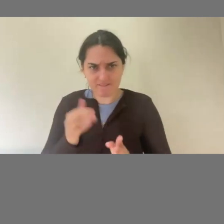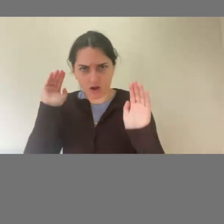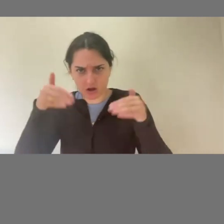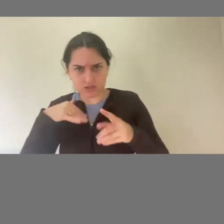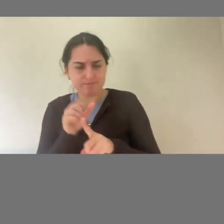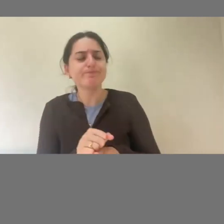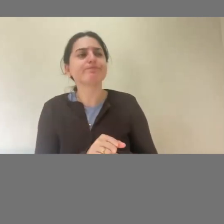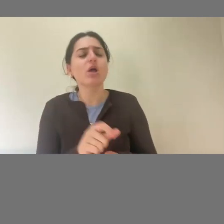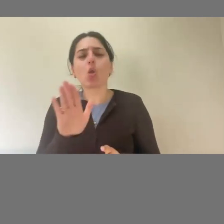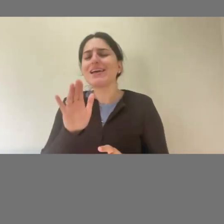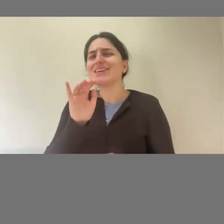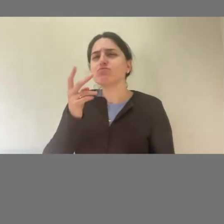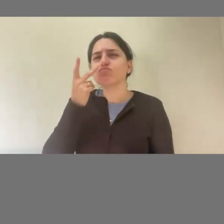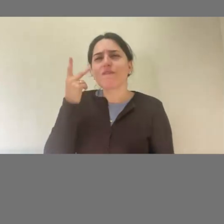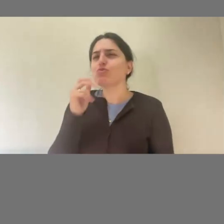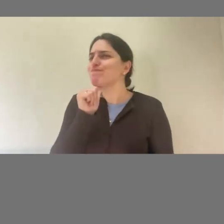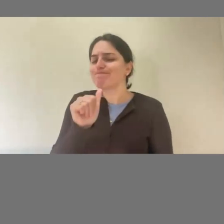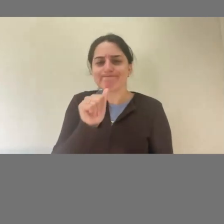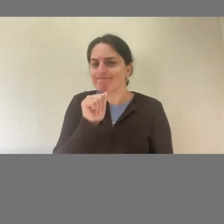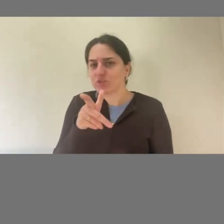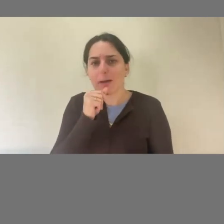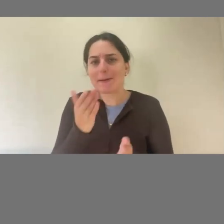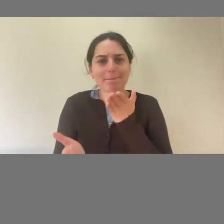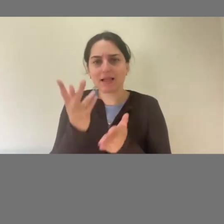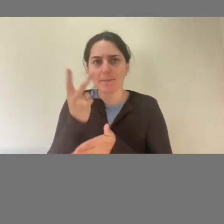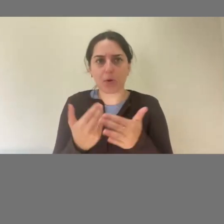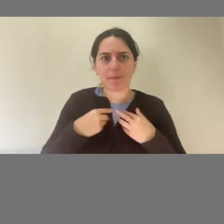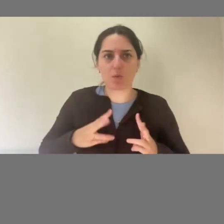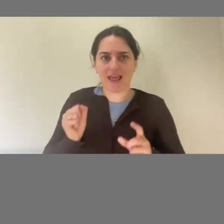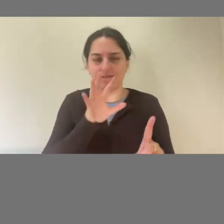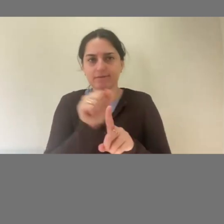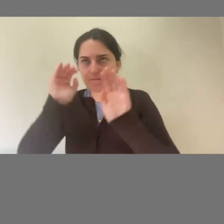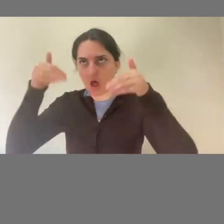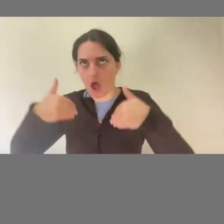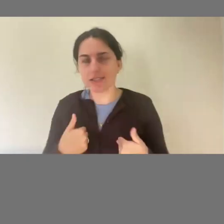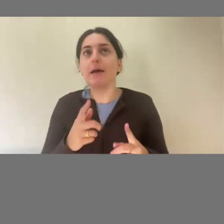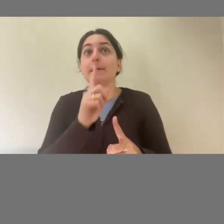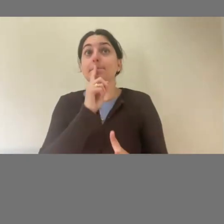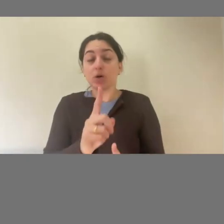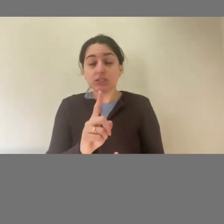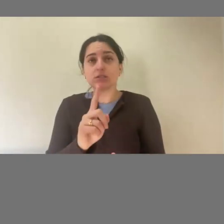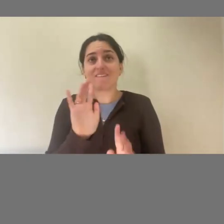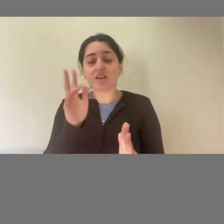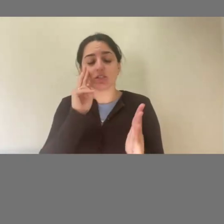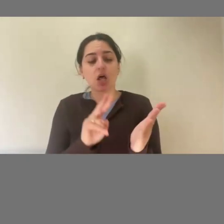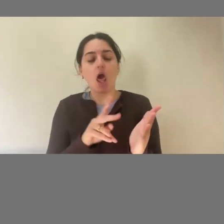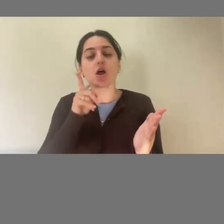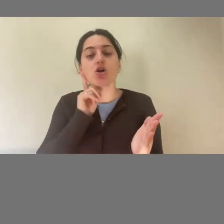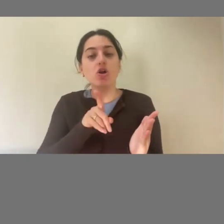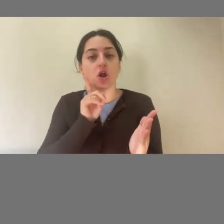in the review, not that we came up with, but what did come up was that